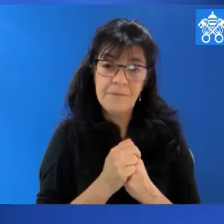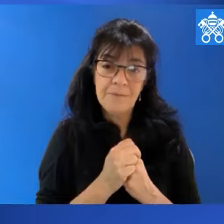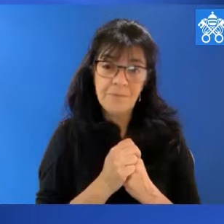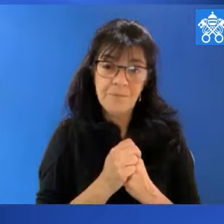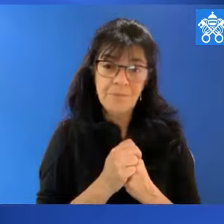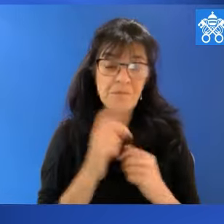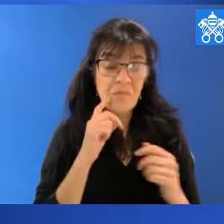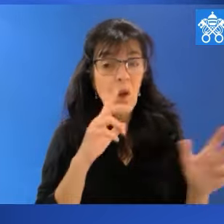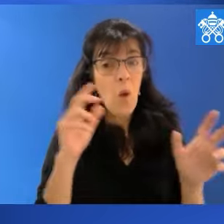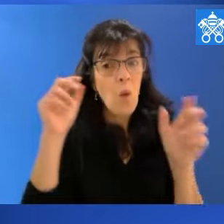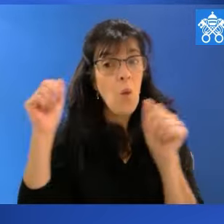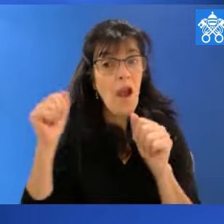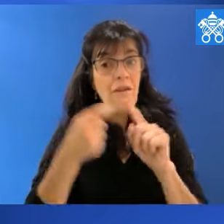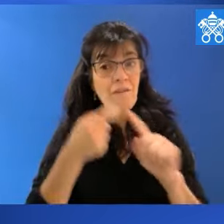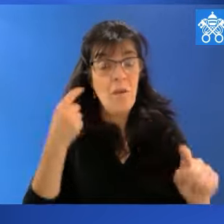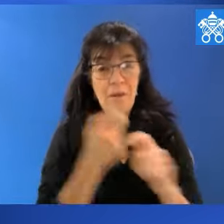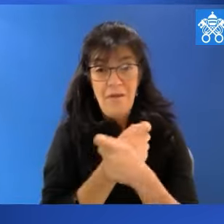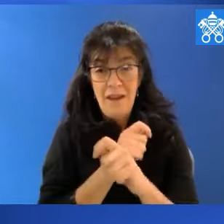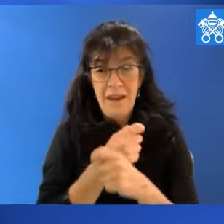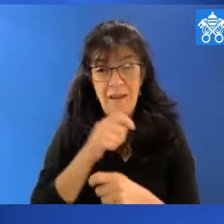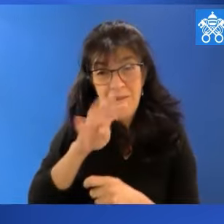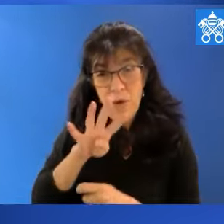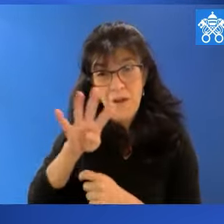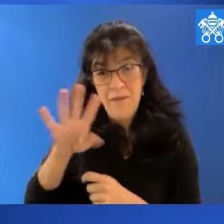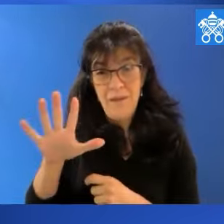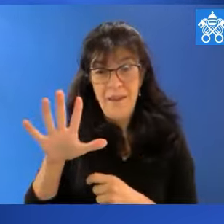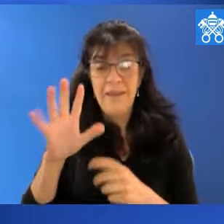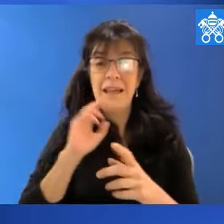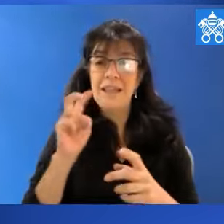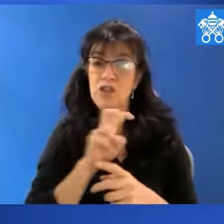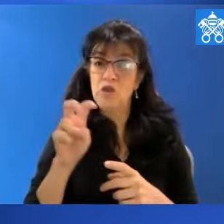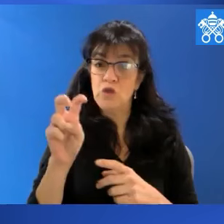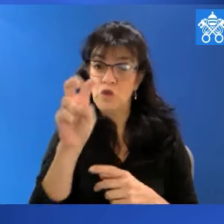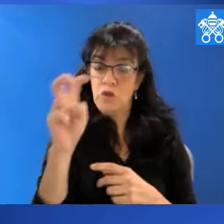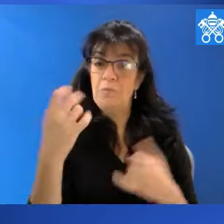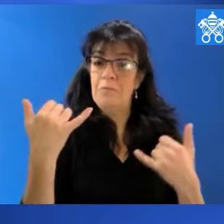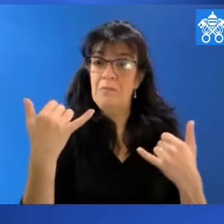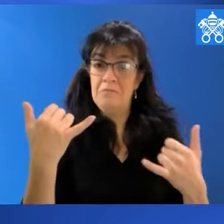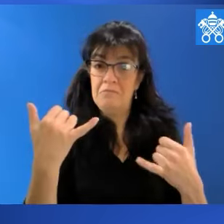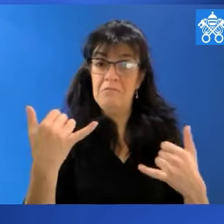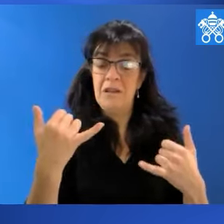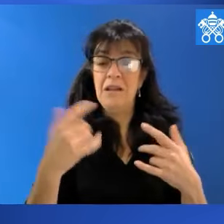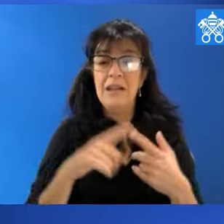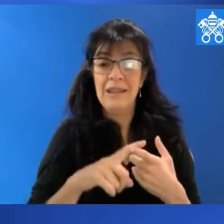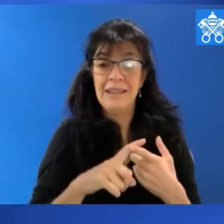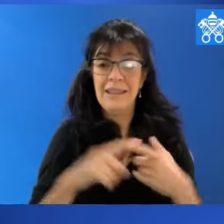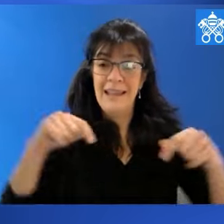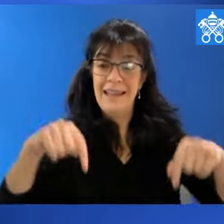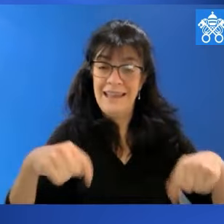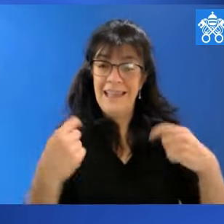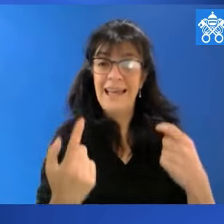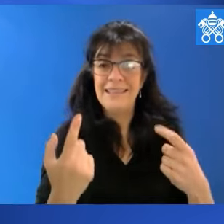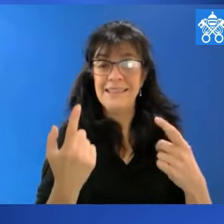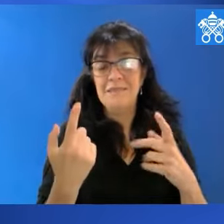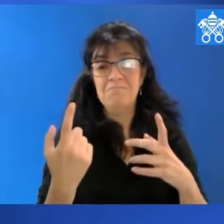days away from the Vatican. It will be the 45th trip of Pope Francis in his pontificate,